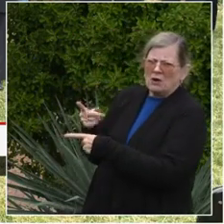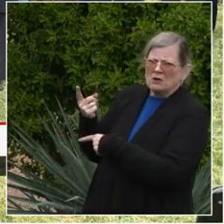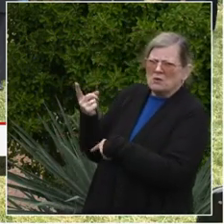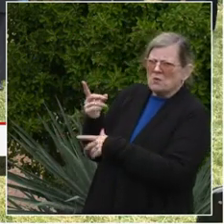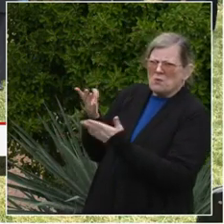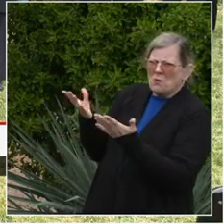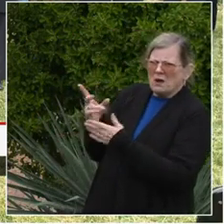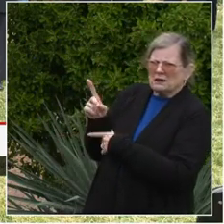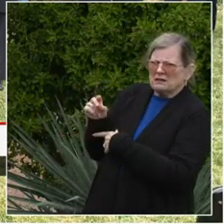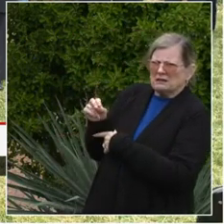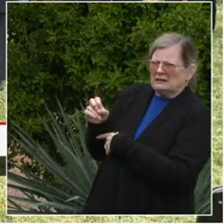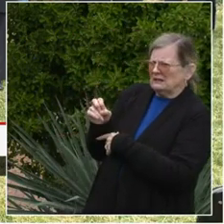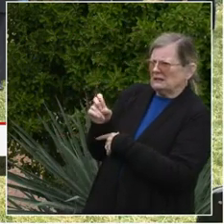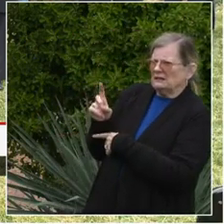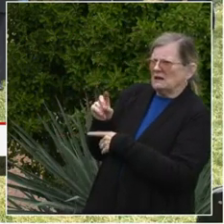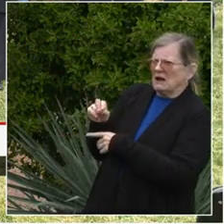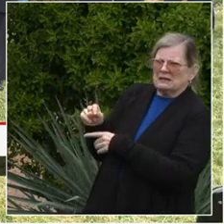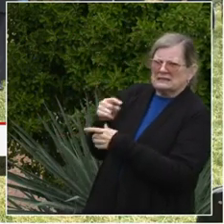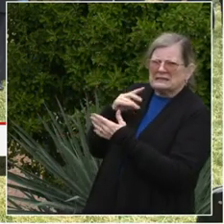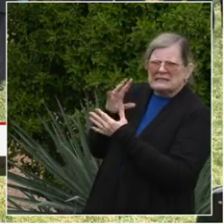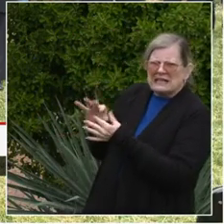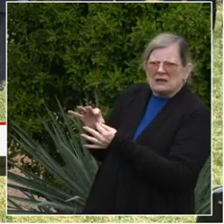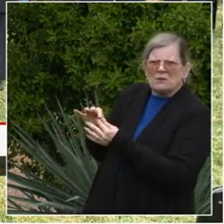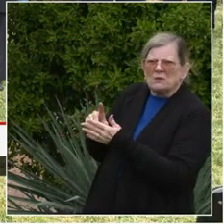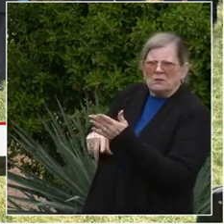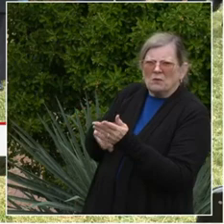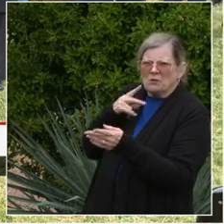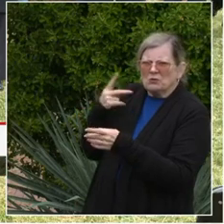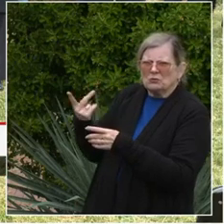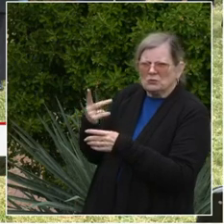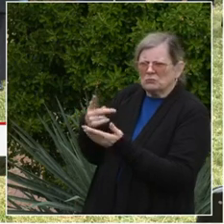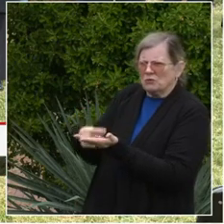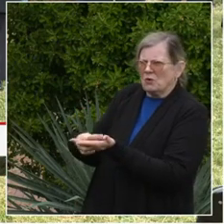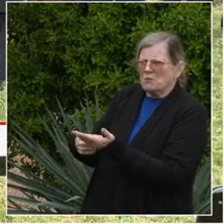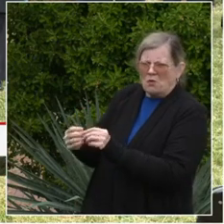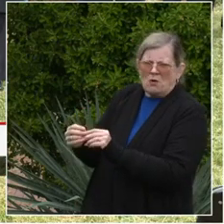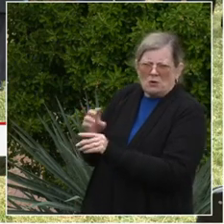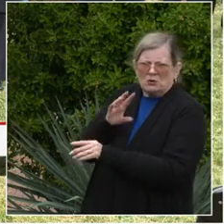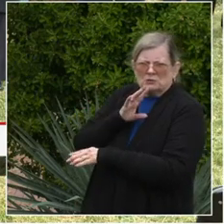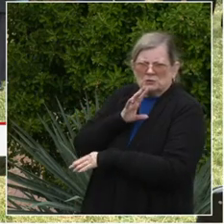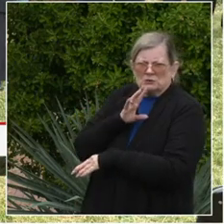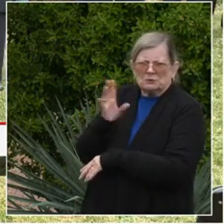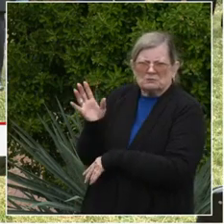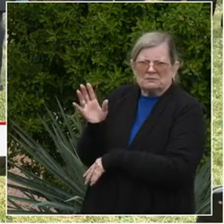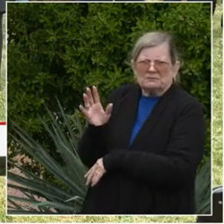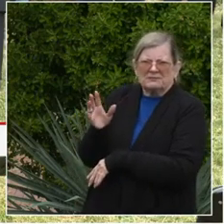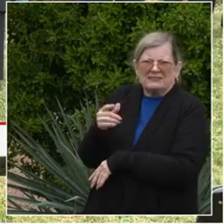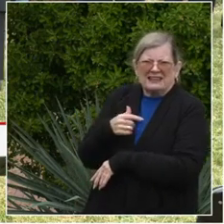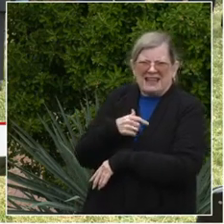we can talk some more about it. I guess it's been a couple of months